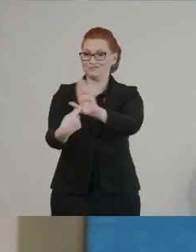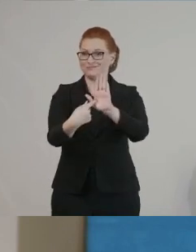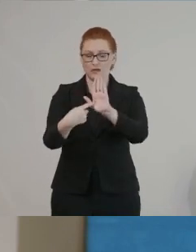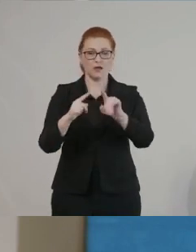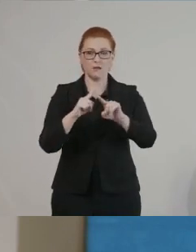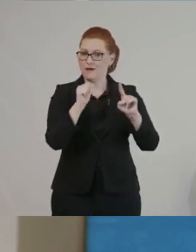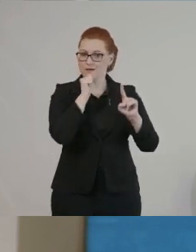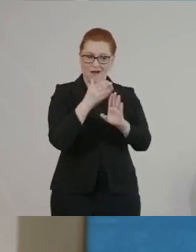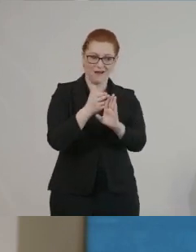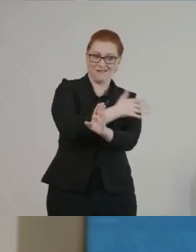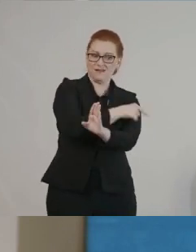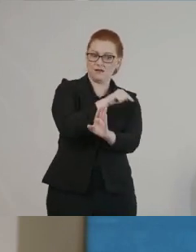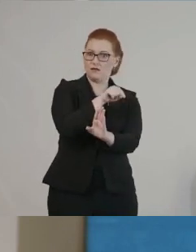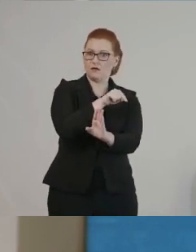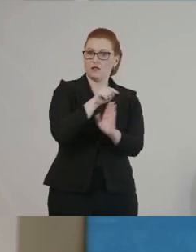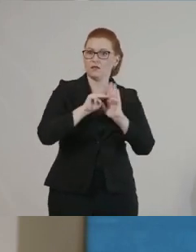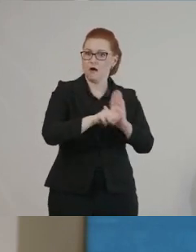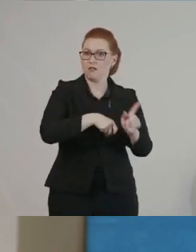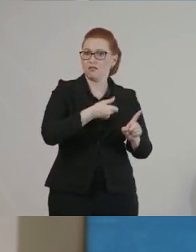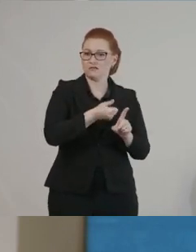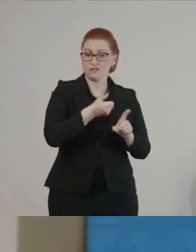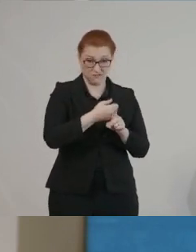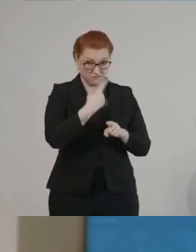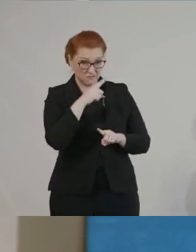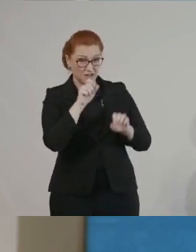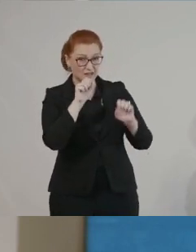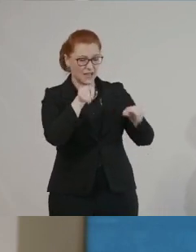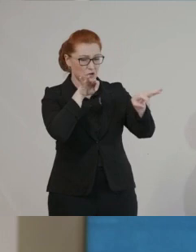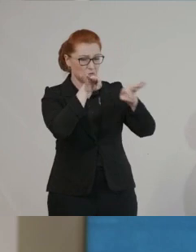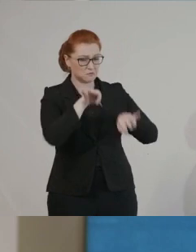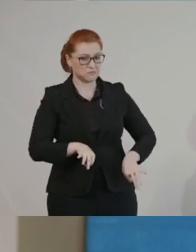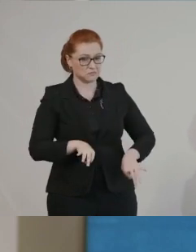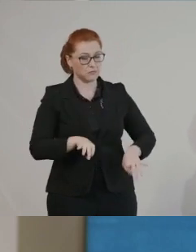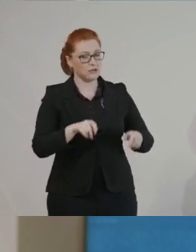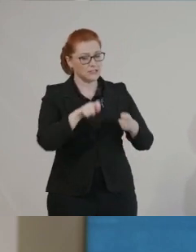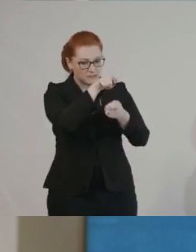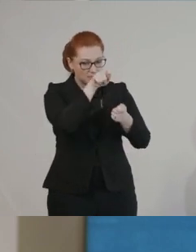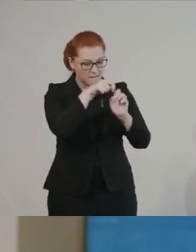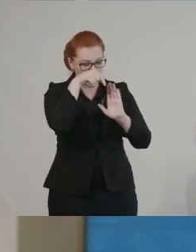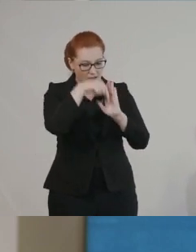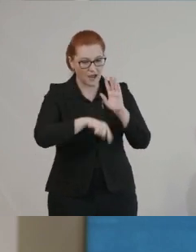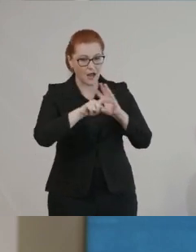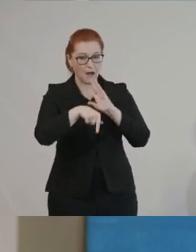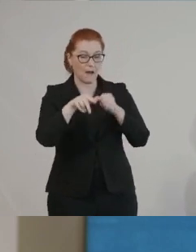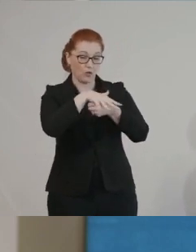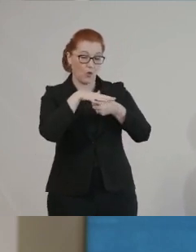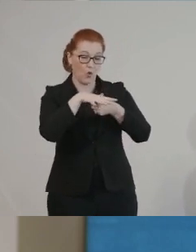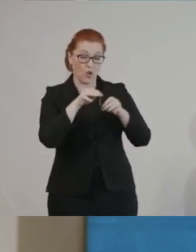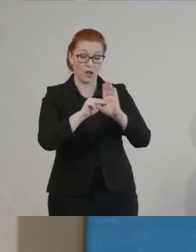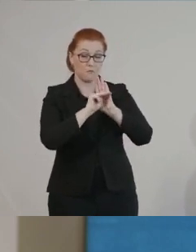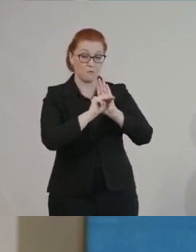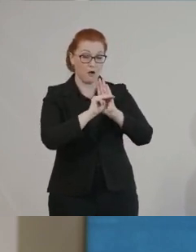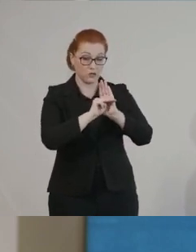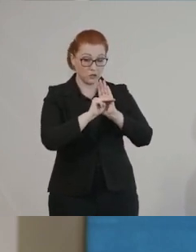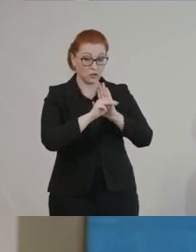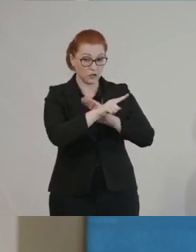projections. Can you please fill us in on those specific aspects now, especially on the local model that you guys have asked universities to prepare for